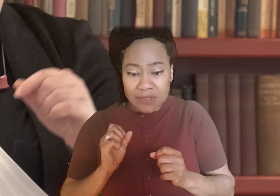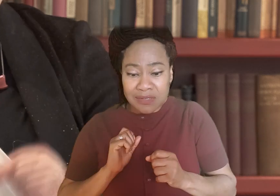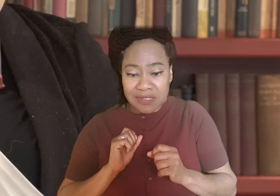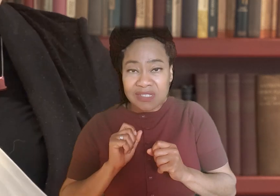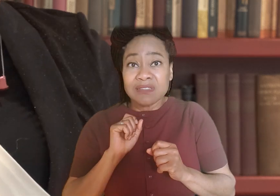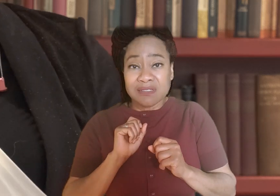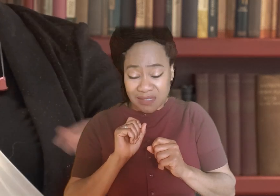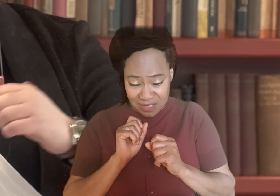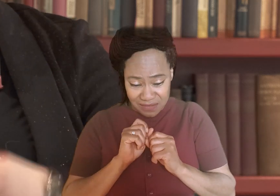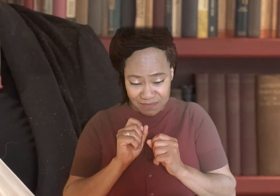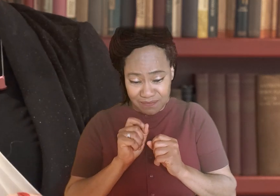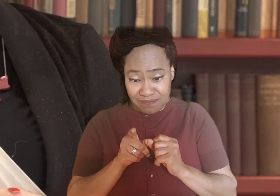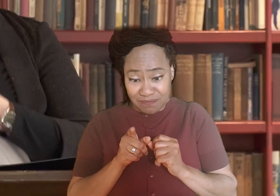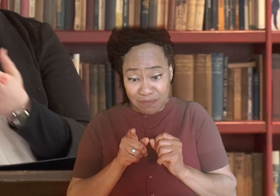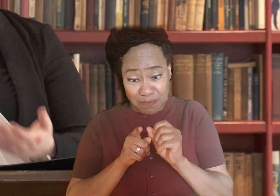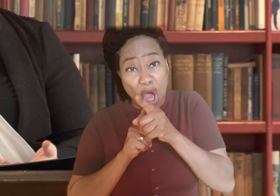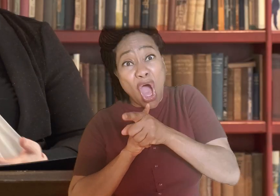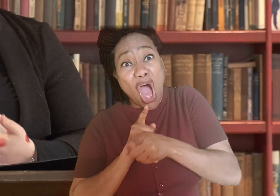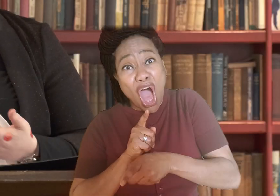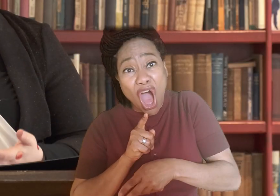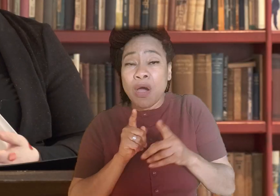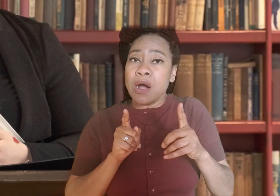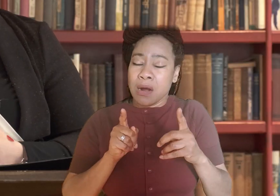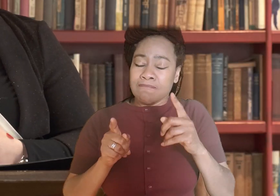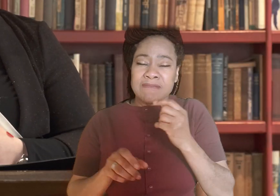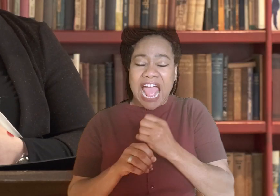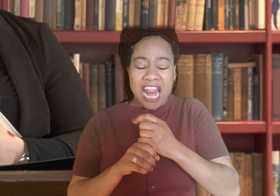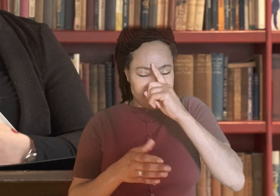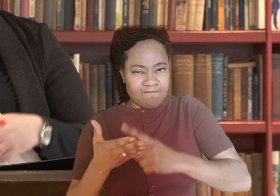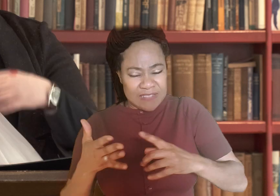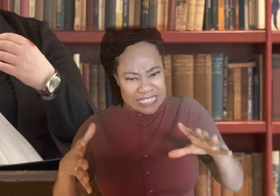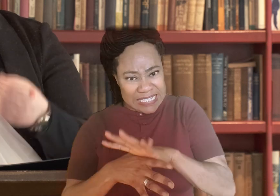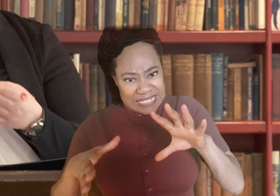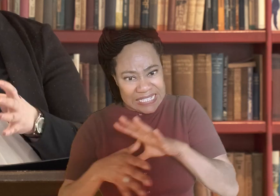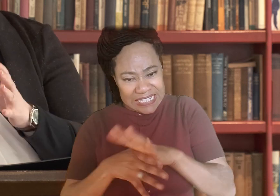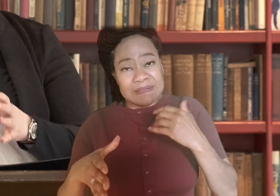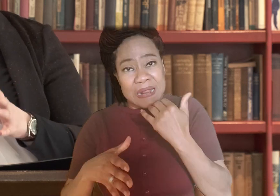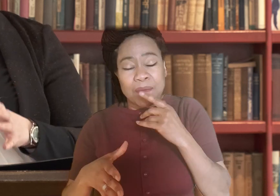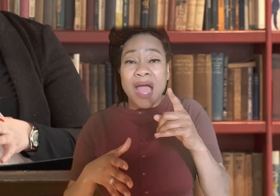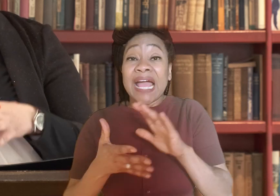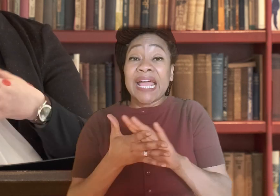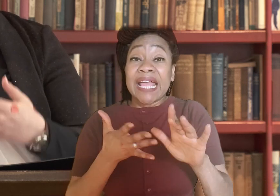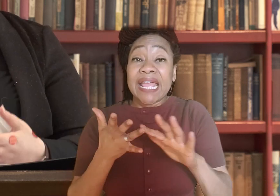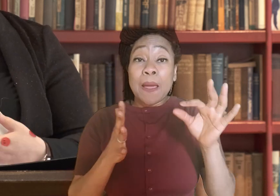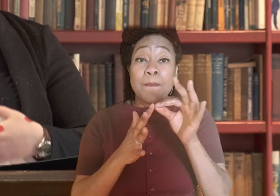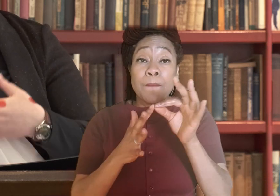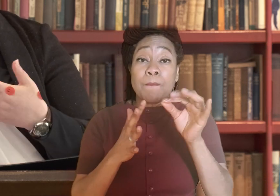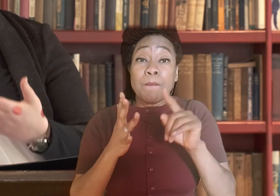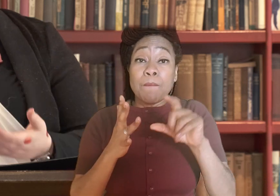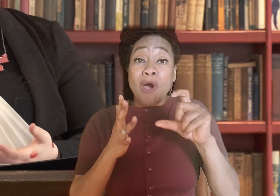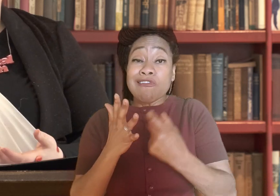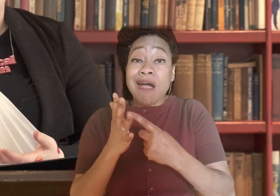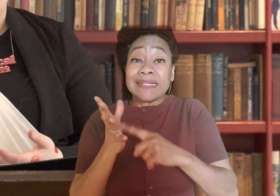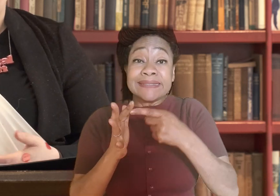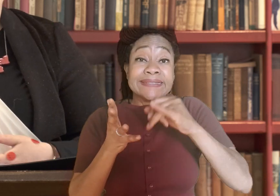was sex, and lots of it. Hippocrates sometimes also suggested sex, but he held more firmly that hysteria was a